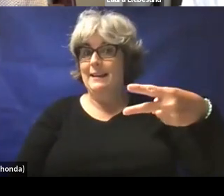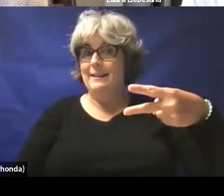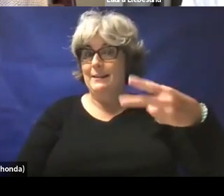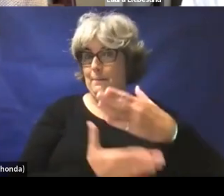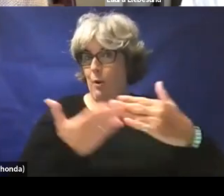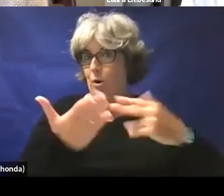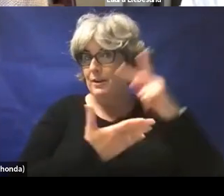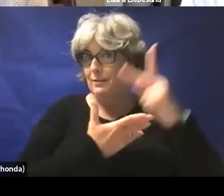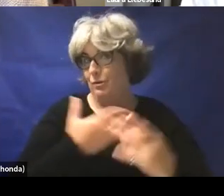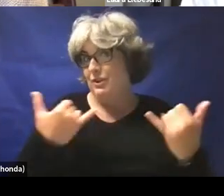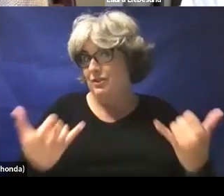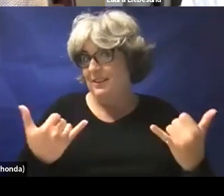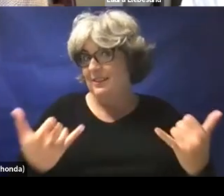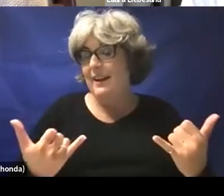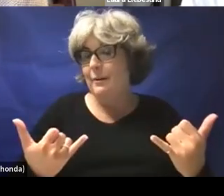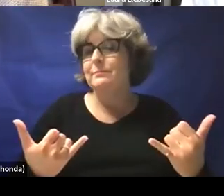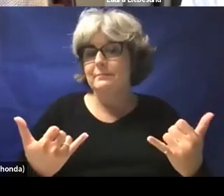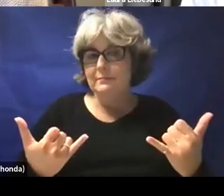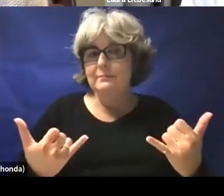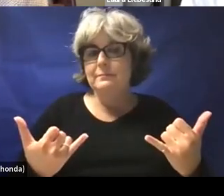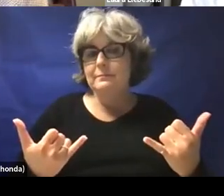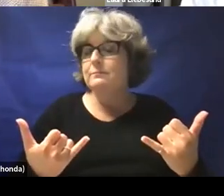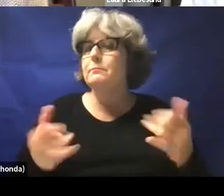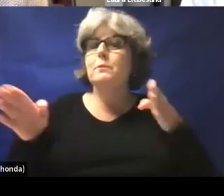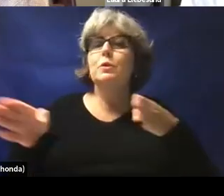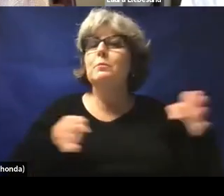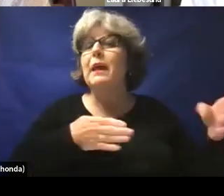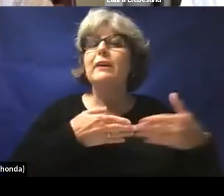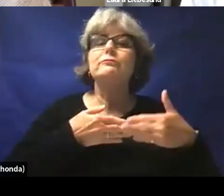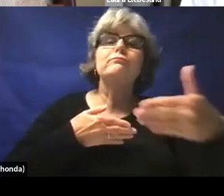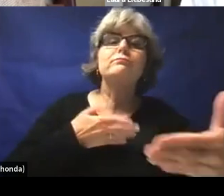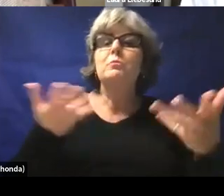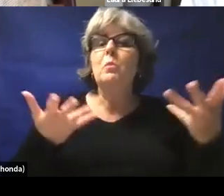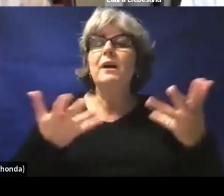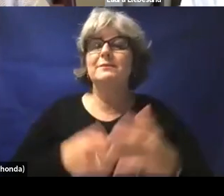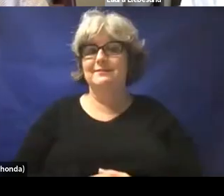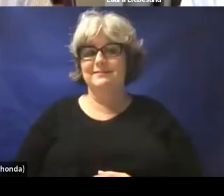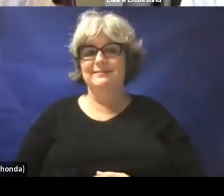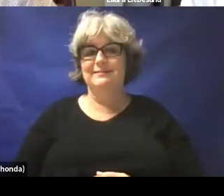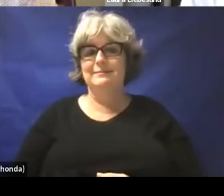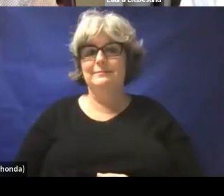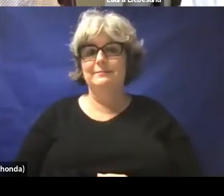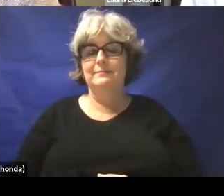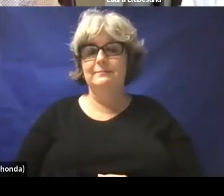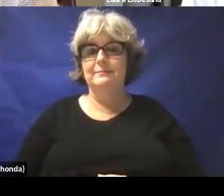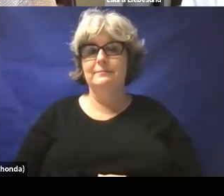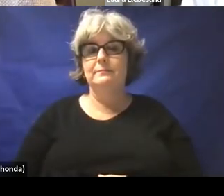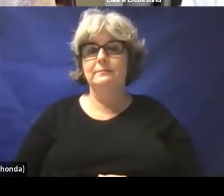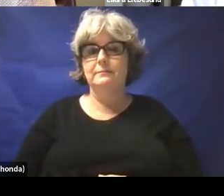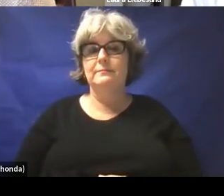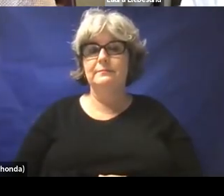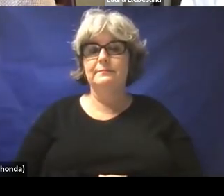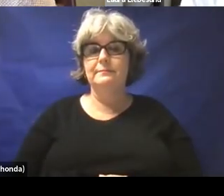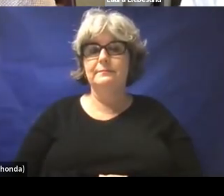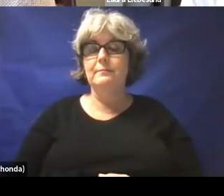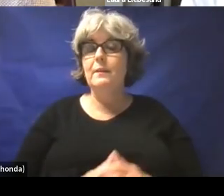project. You know, what are the plans beyond that? I know that, you know, there's kind of always this